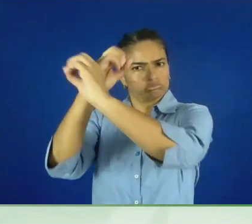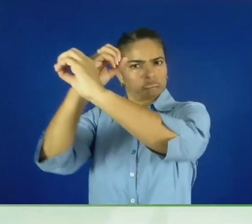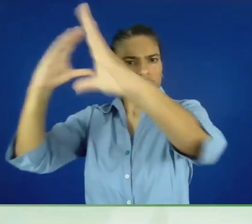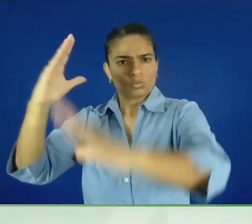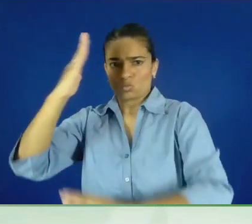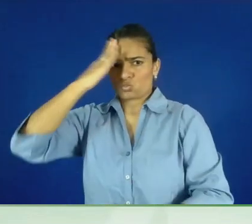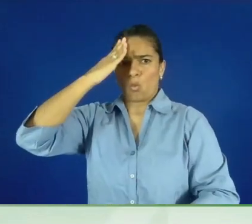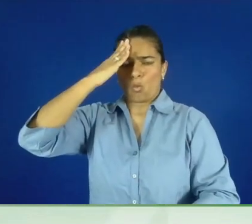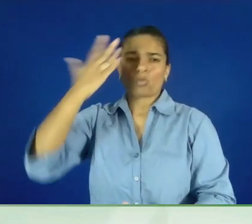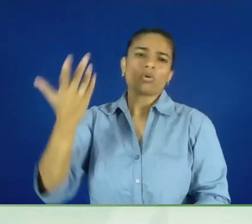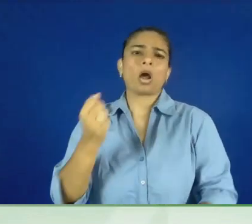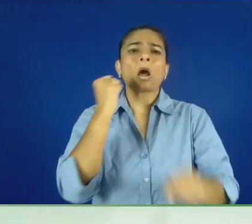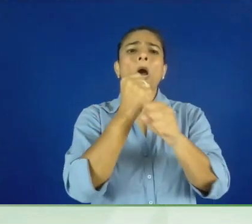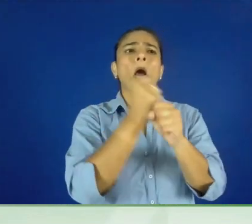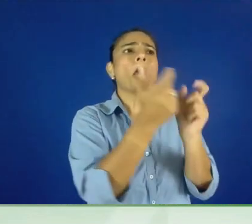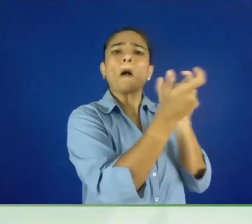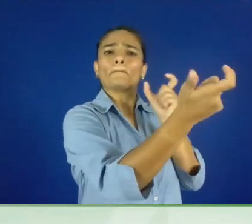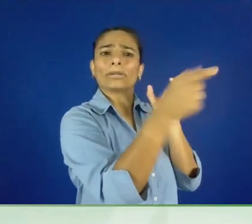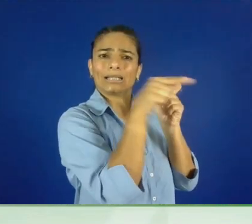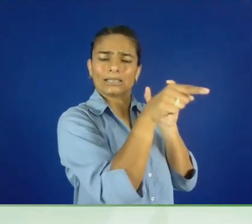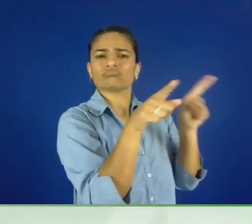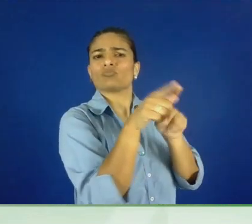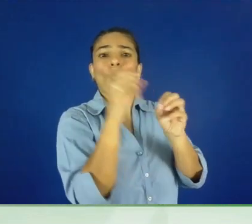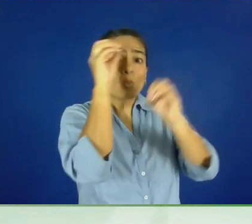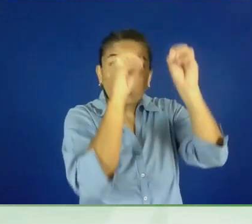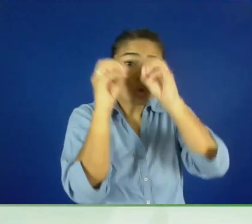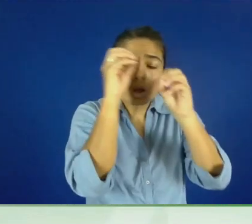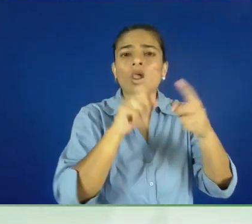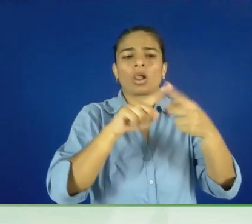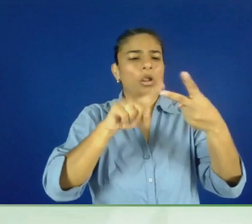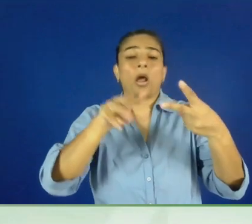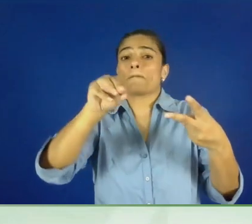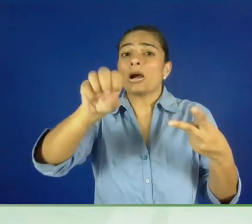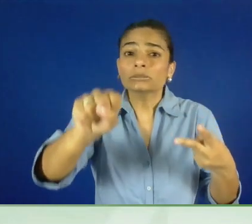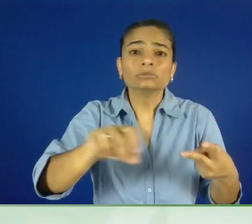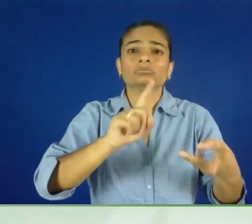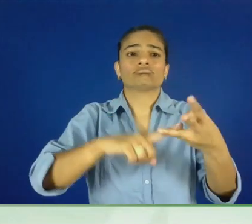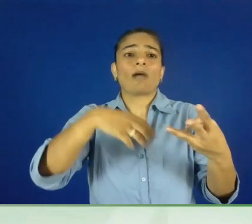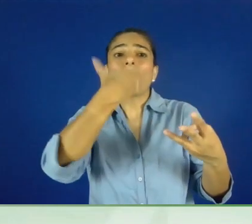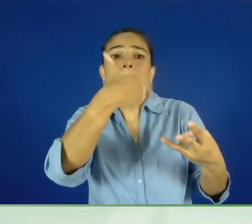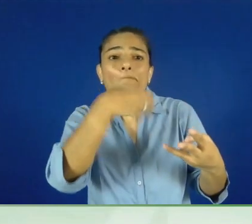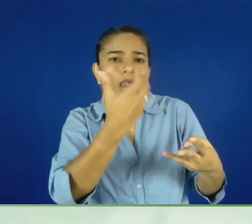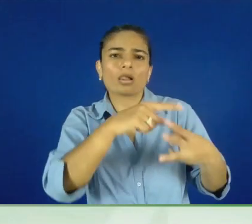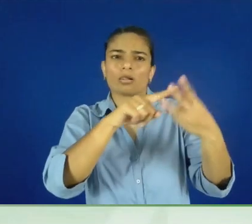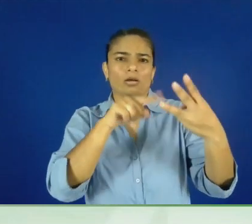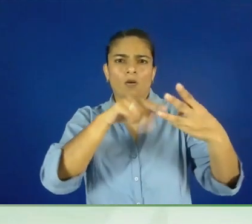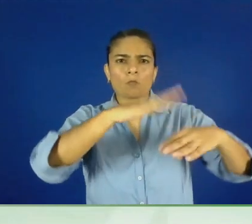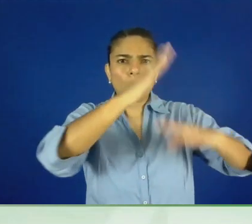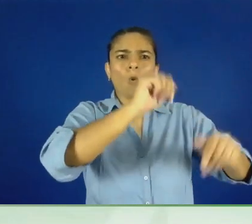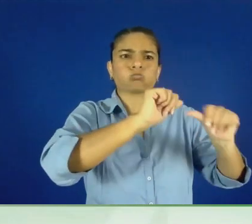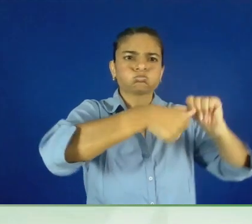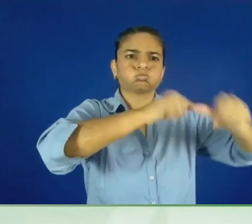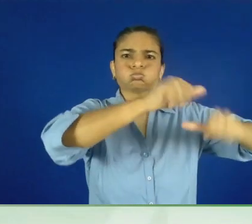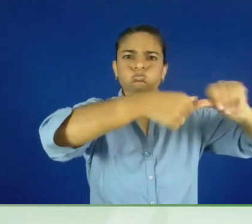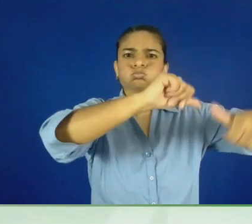have this more building products for everyone mentality, this more inclusive mentality. I'm not worried about the